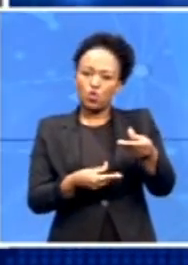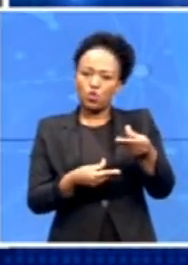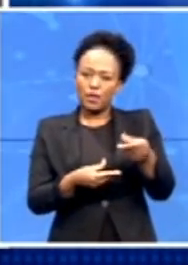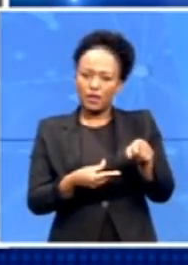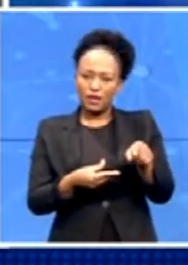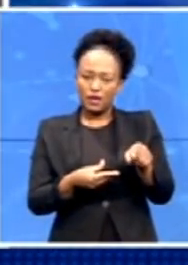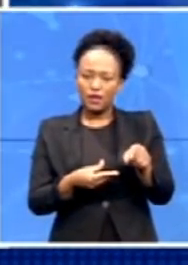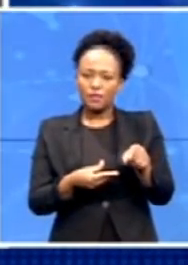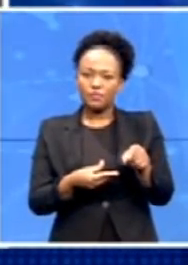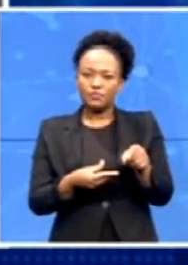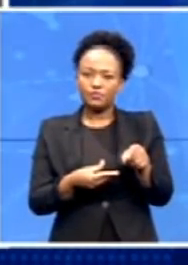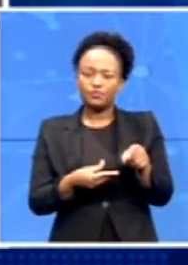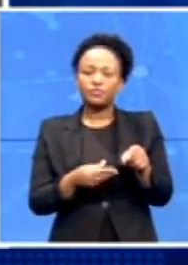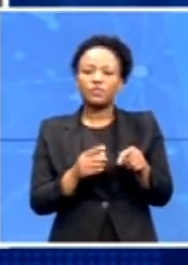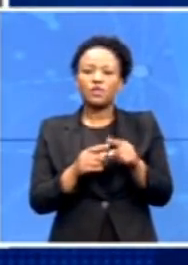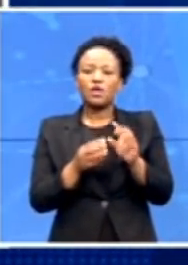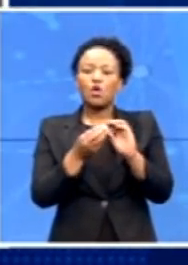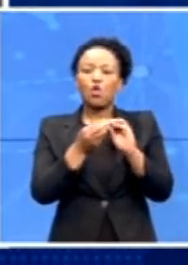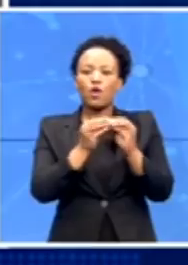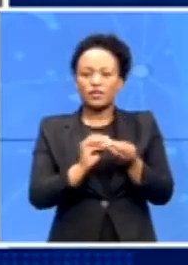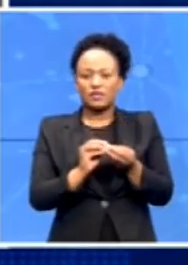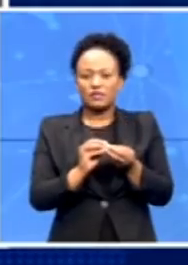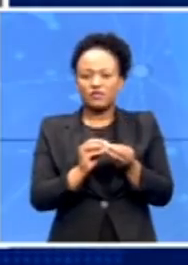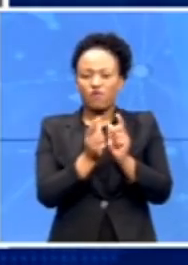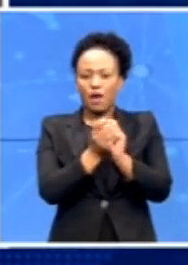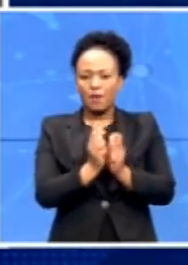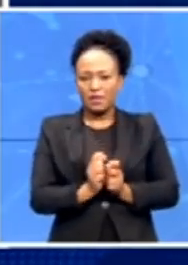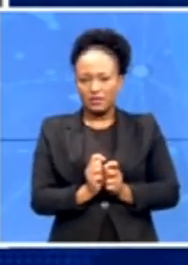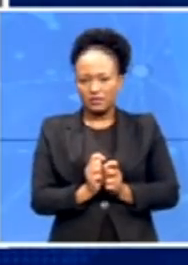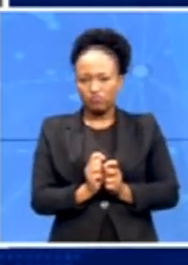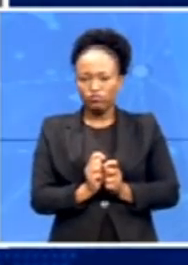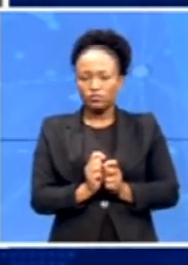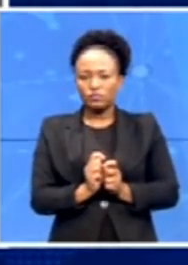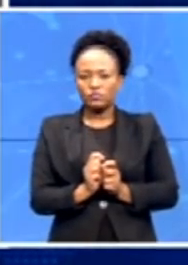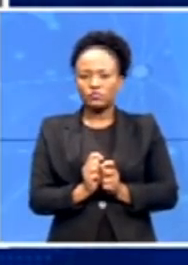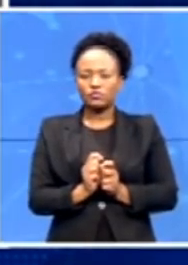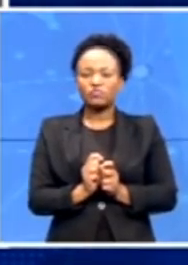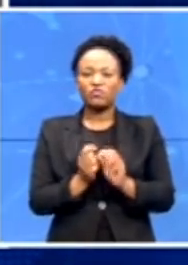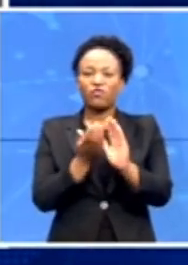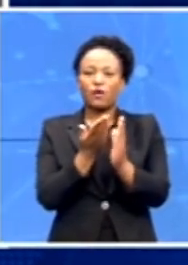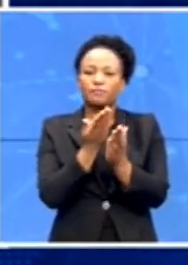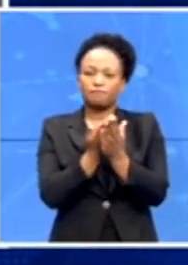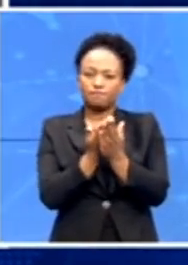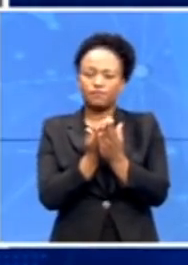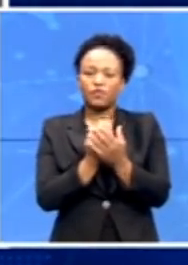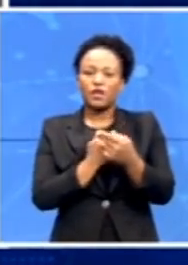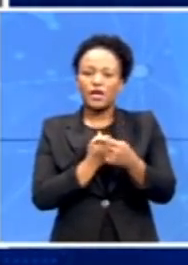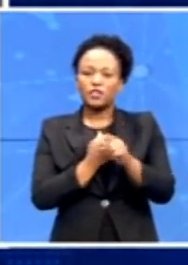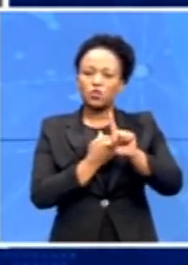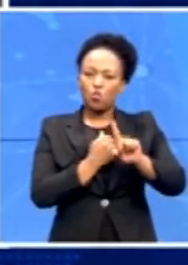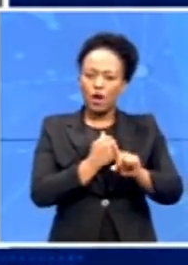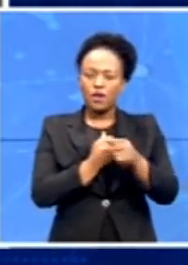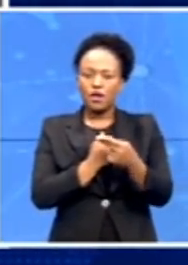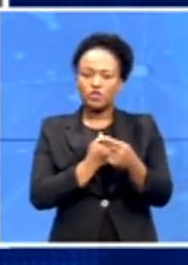Corrections and Amendments to Exhibits H1 and H2, deposed to by